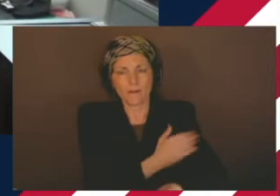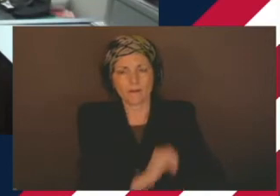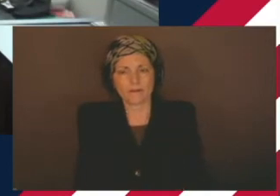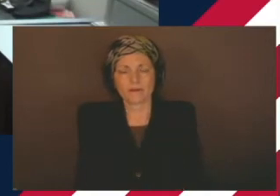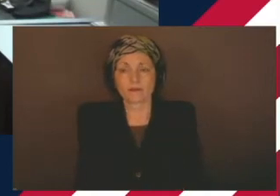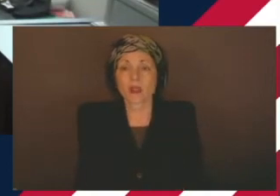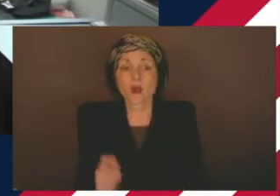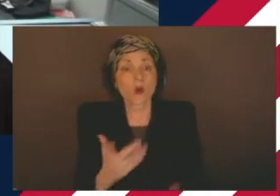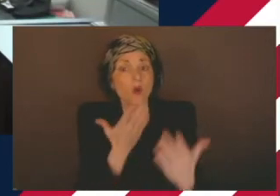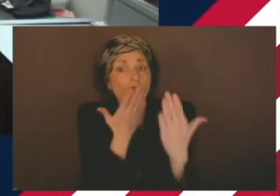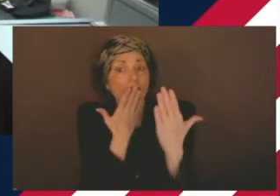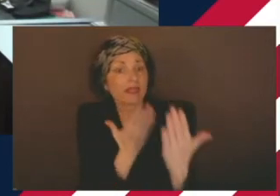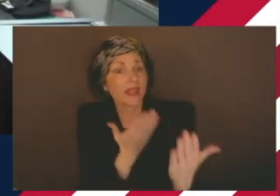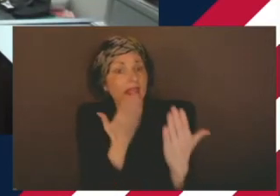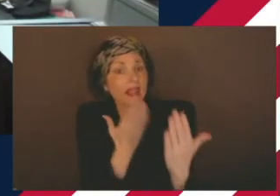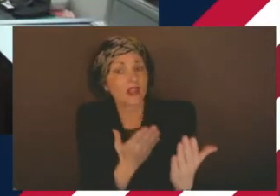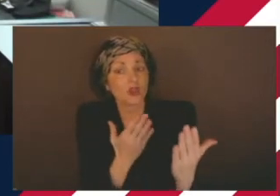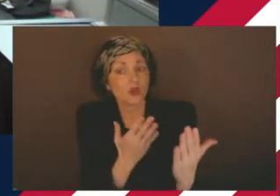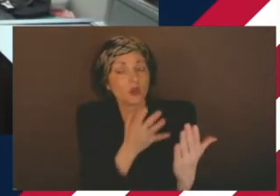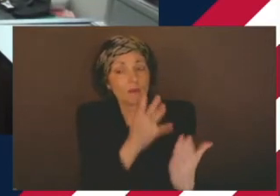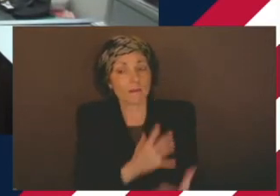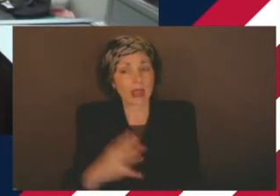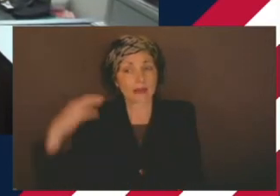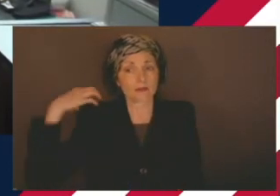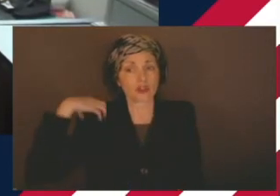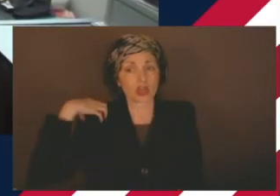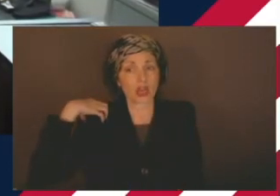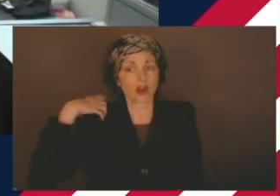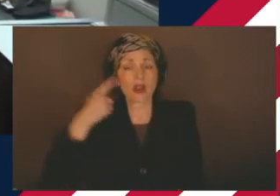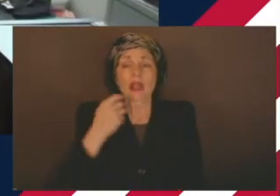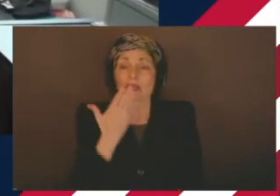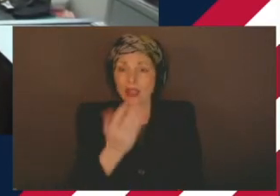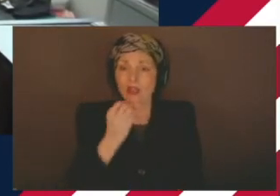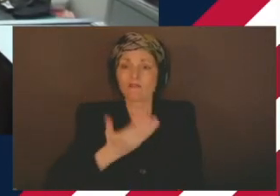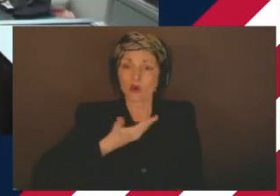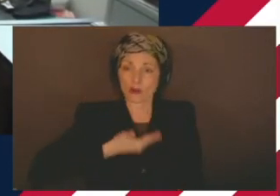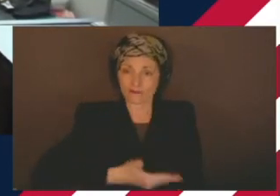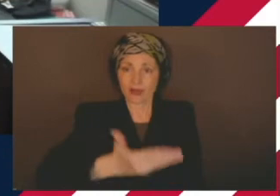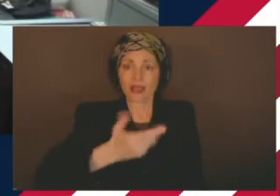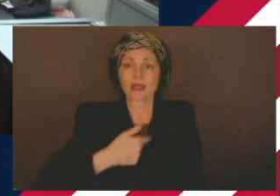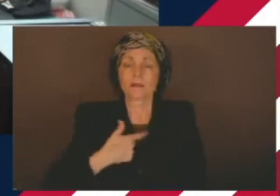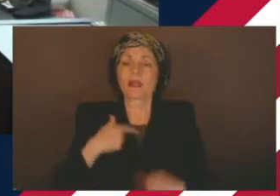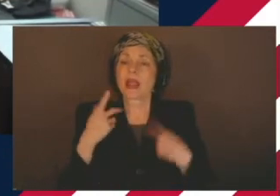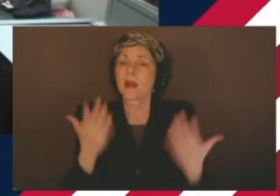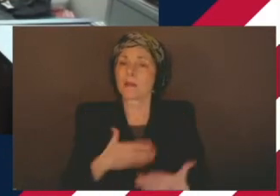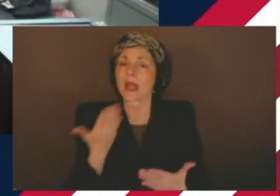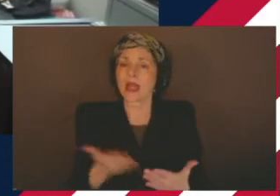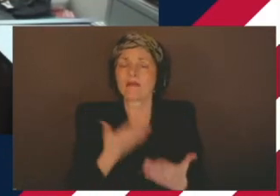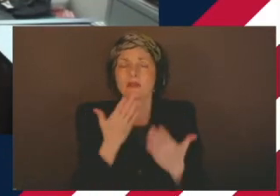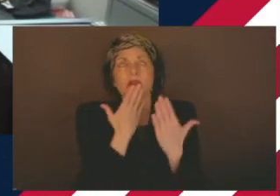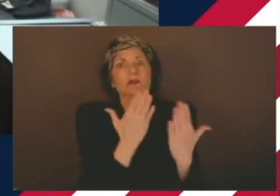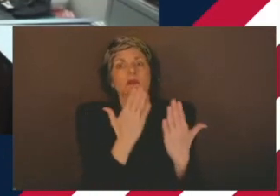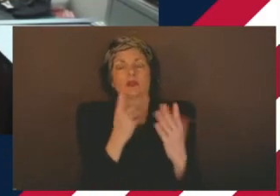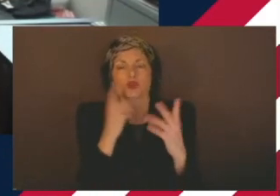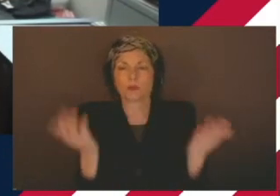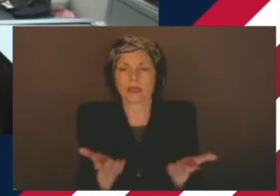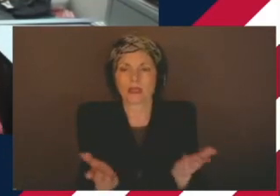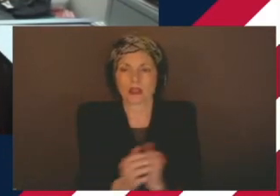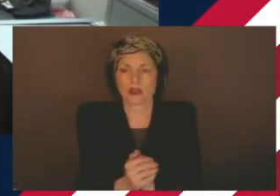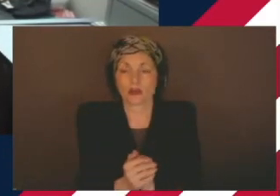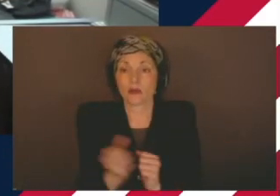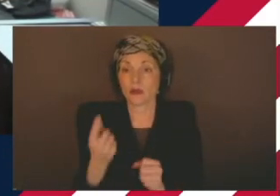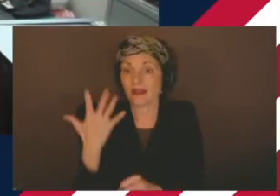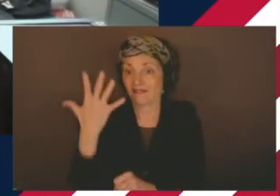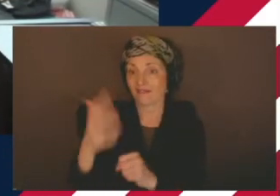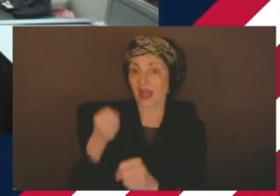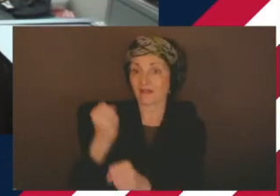for inviting me here this evening. I'm grateful to be here. 5.5 years ago, I was homeless, hopelessly addicted to